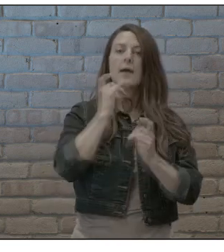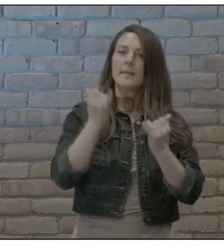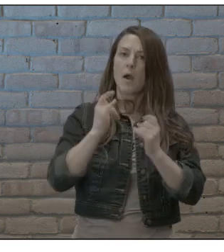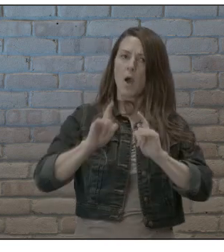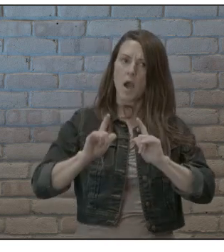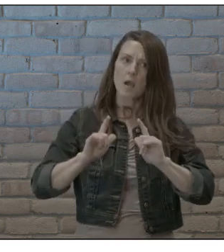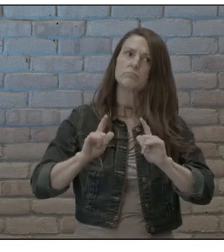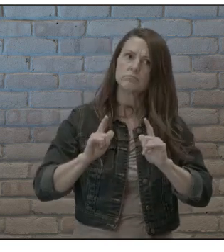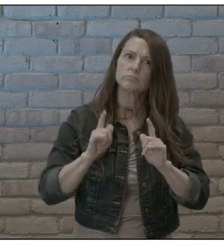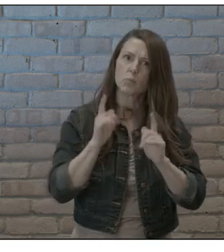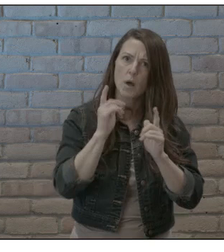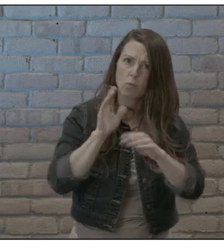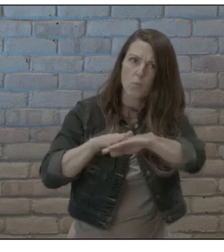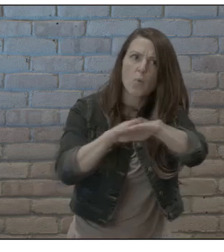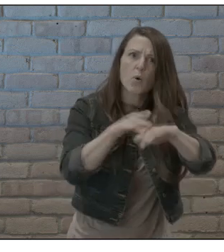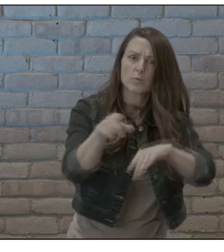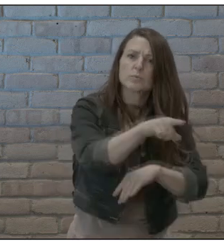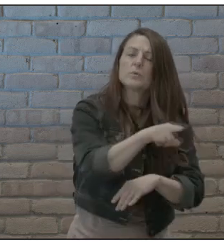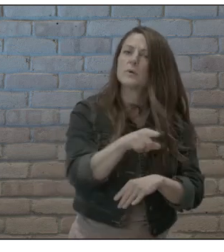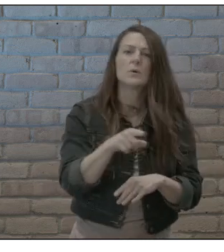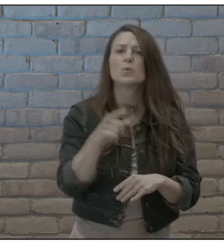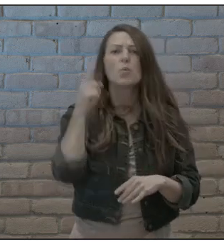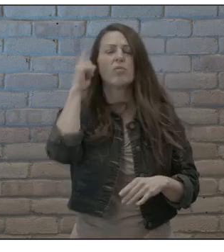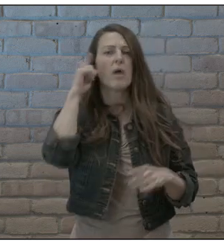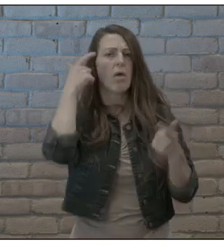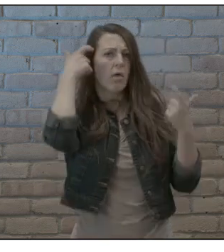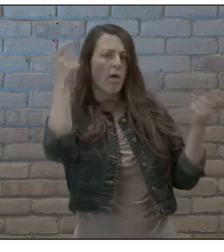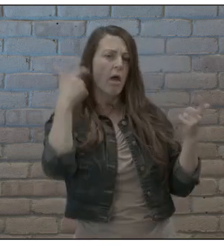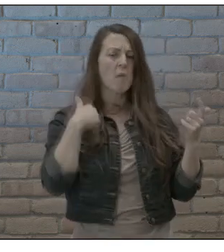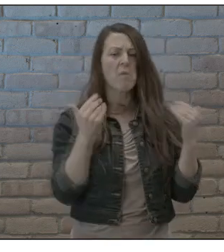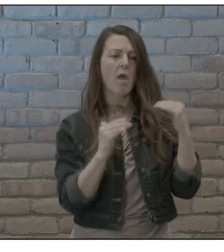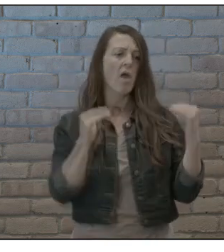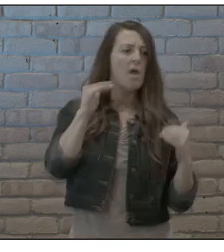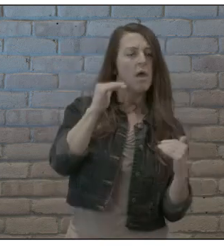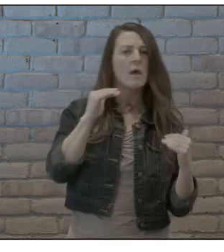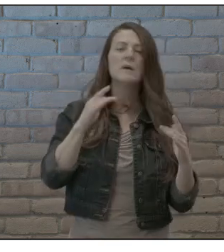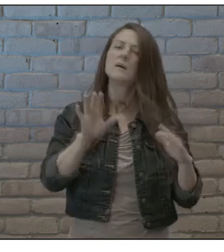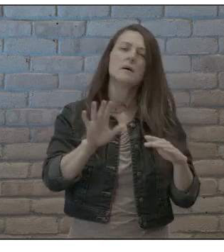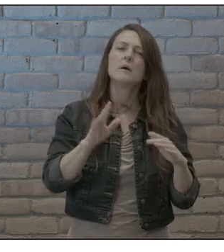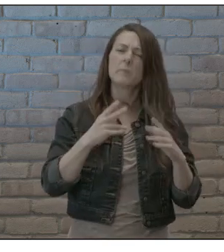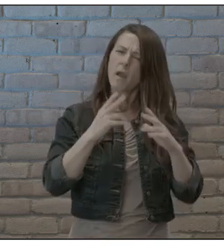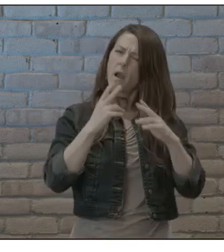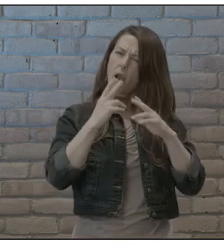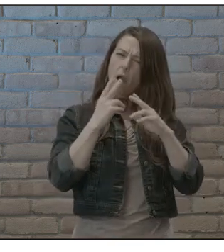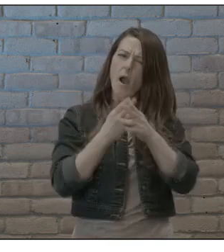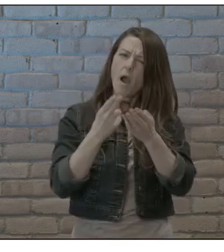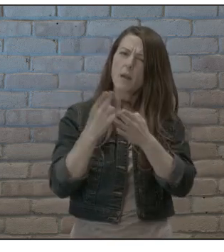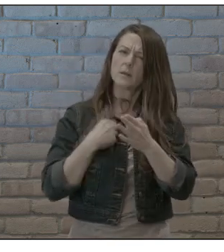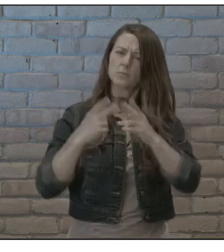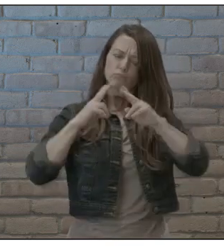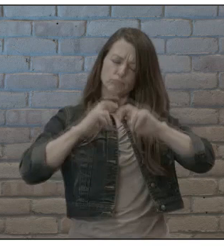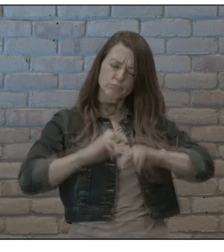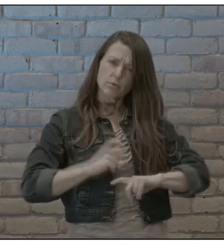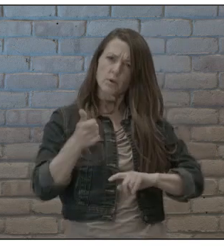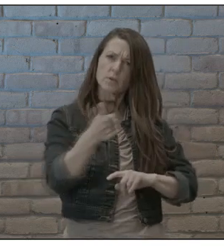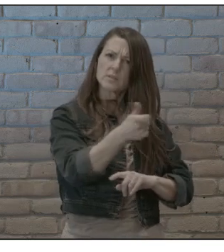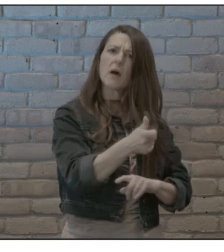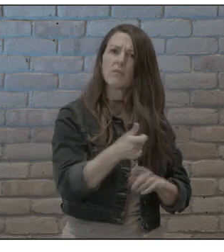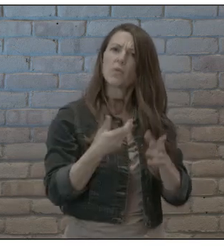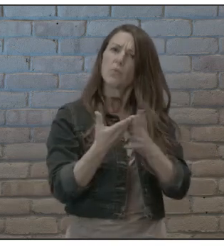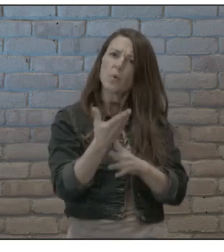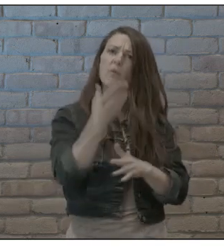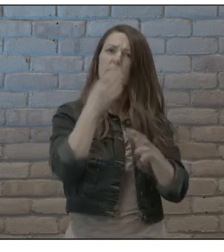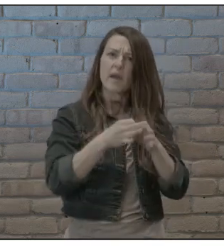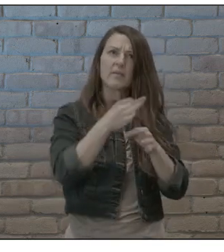Don't think you are better than you really are. Be honest in your evaluation of yourselves, measuring yourselves by the faith God has given